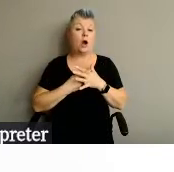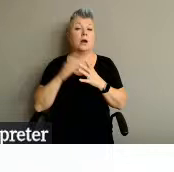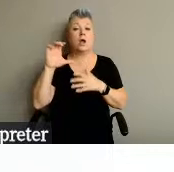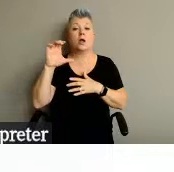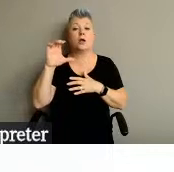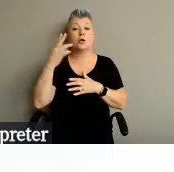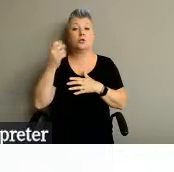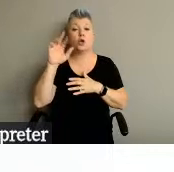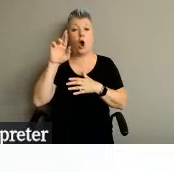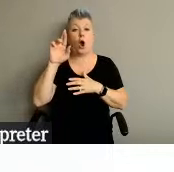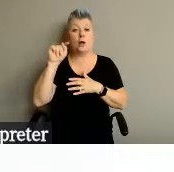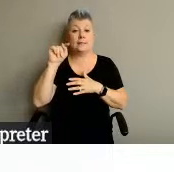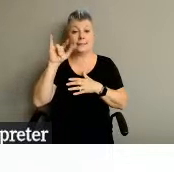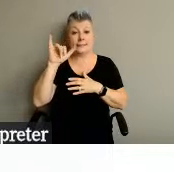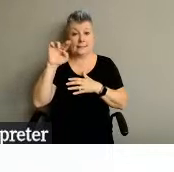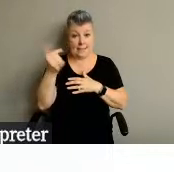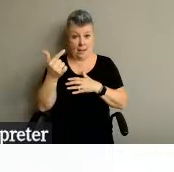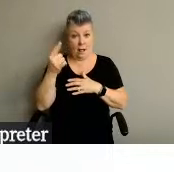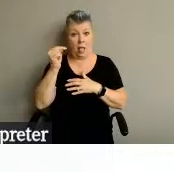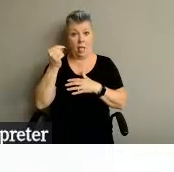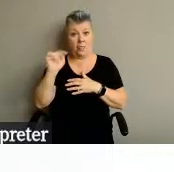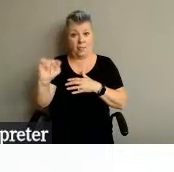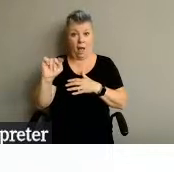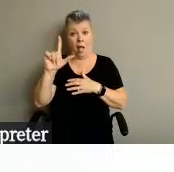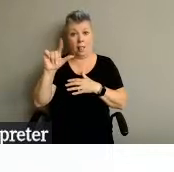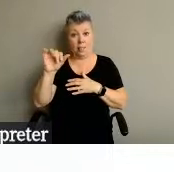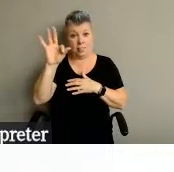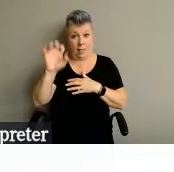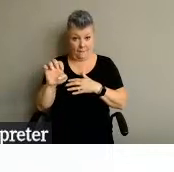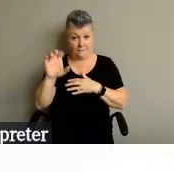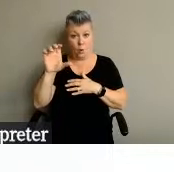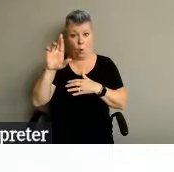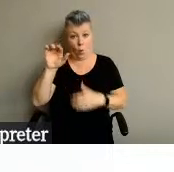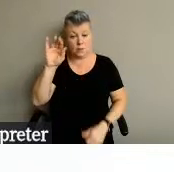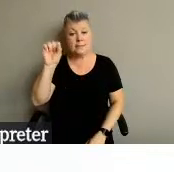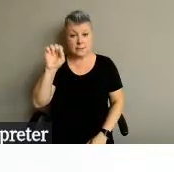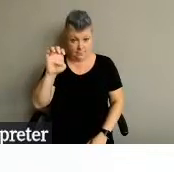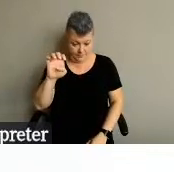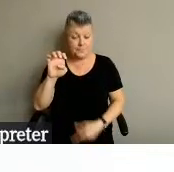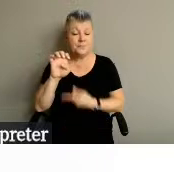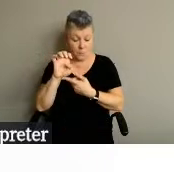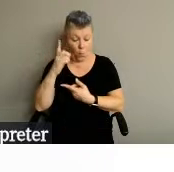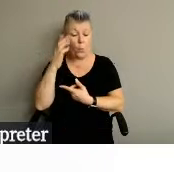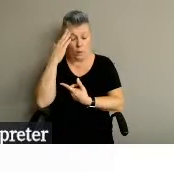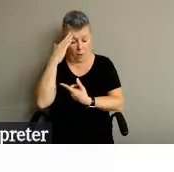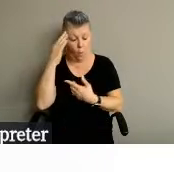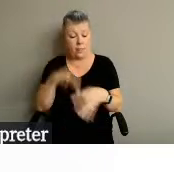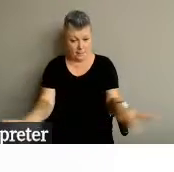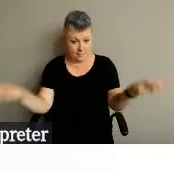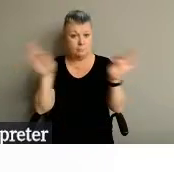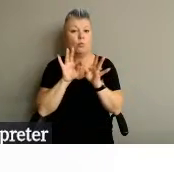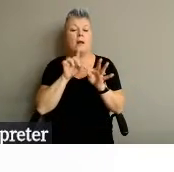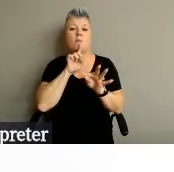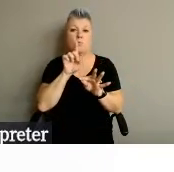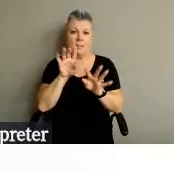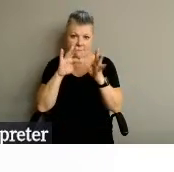know that that's something that's very important and very family-centered, so we would like to make sure that we